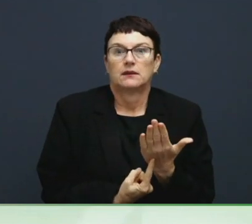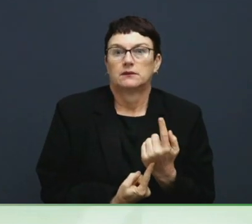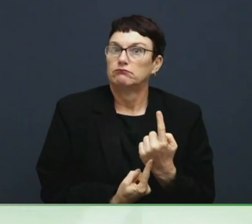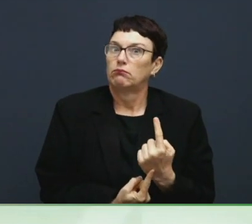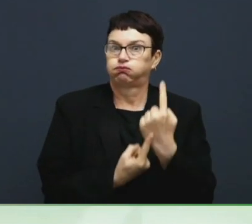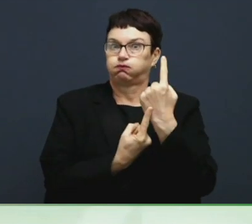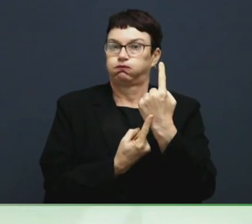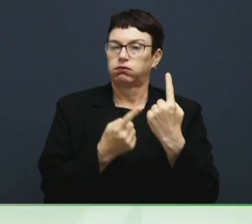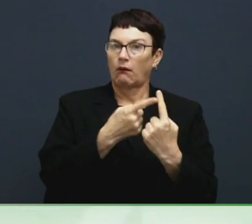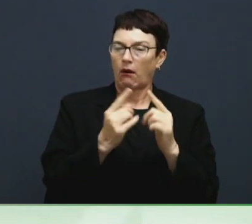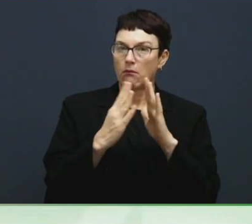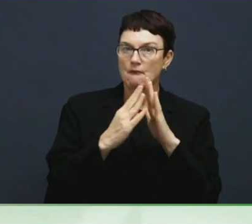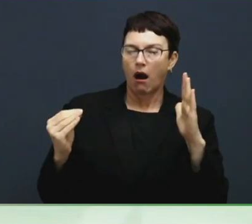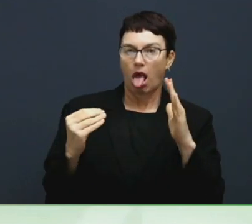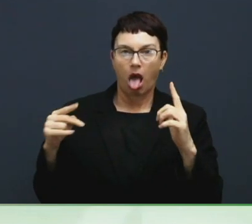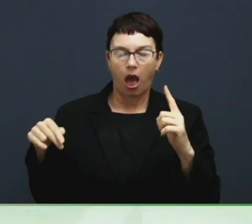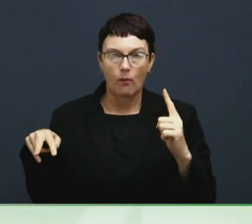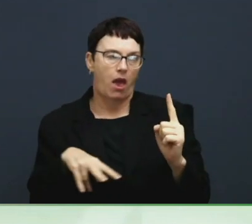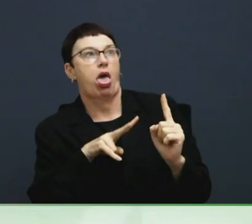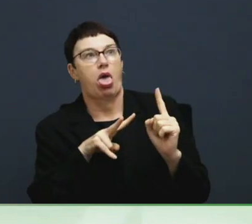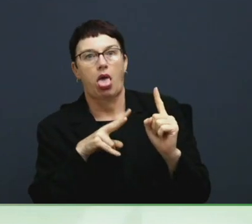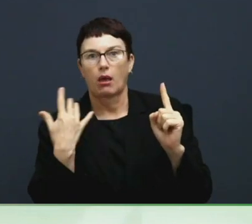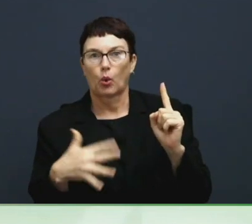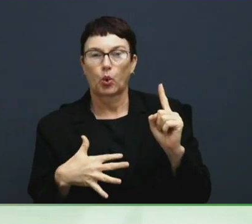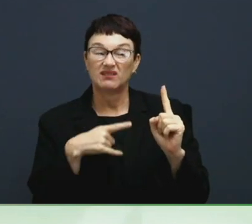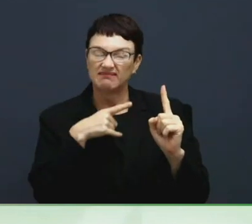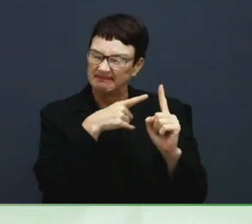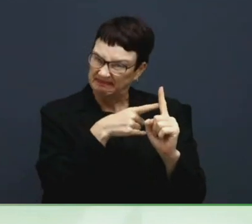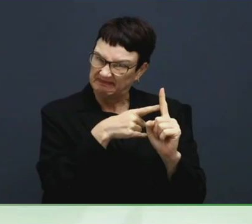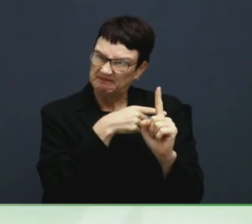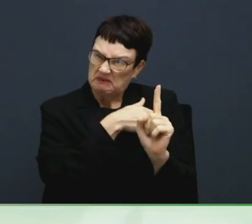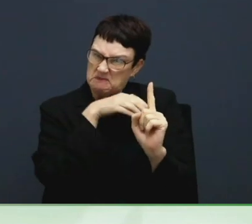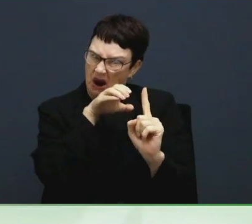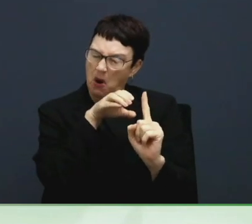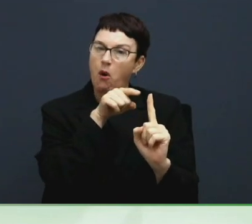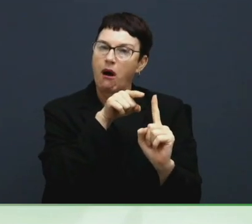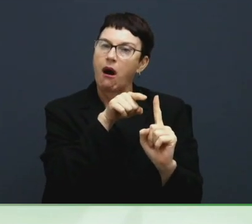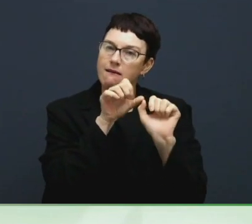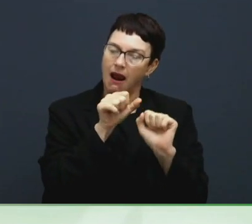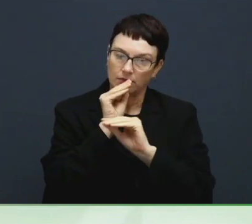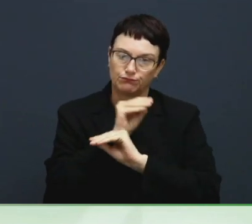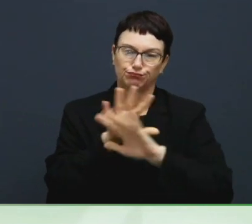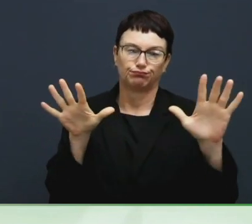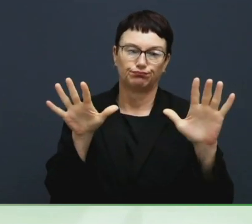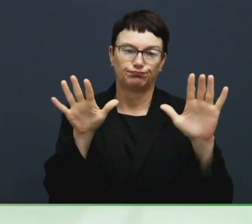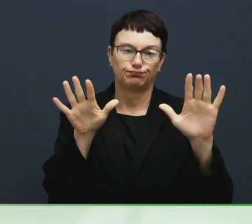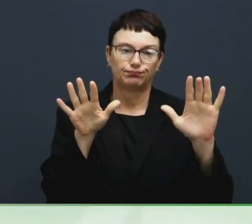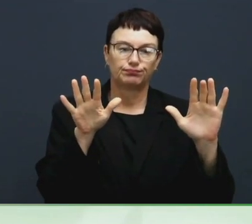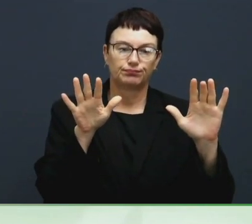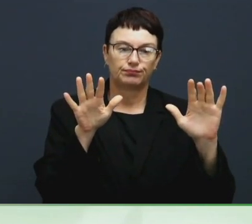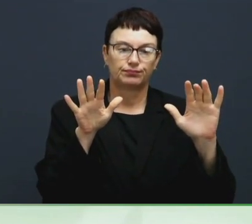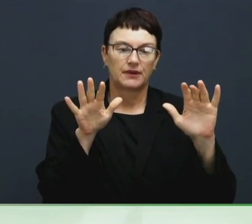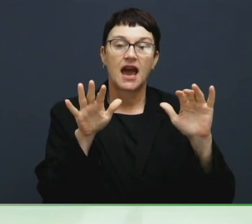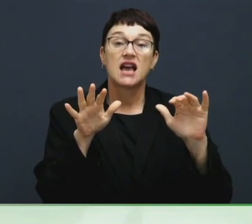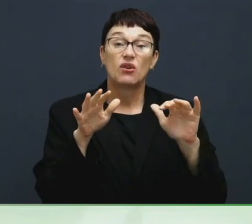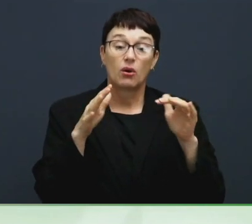giving role models a voice and educate, because I think the narrative, especially, and I talk from